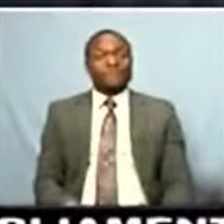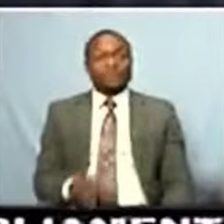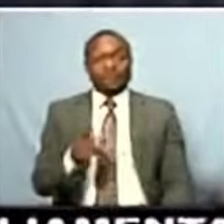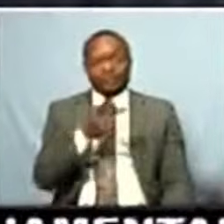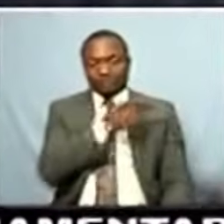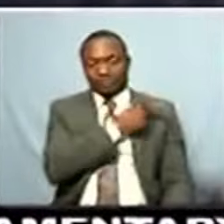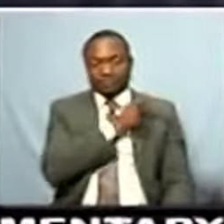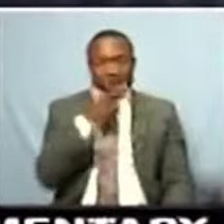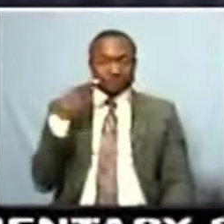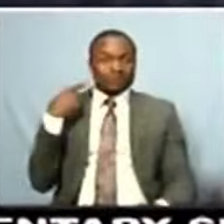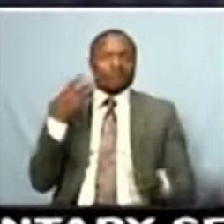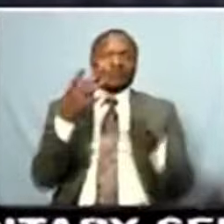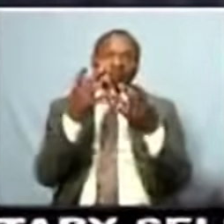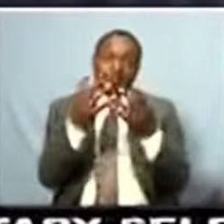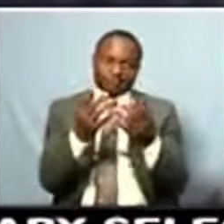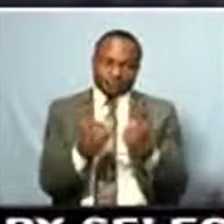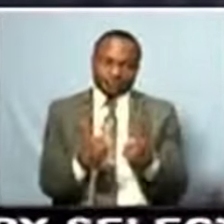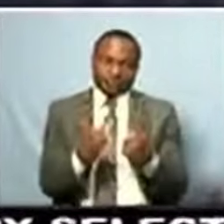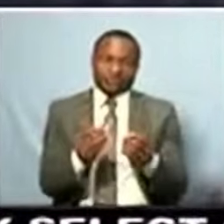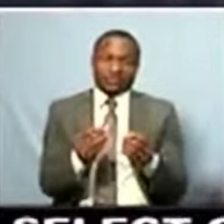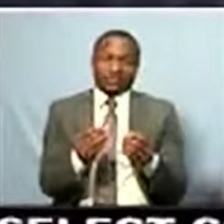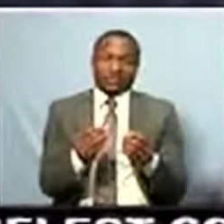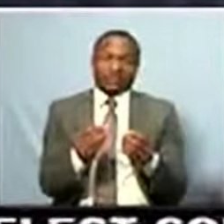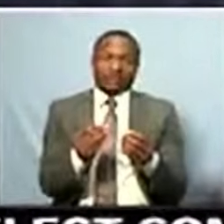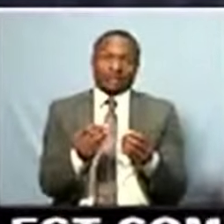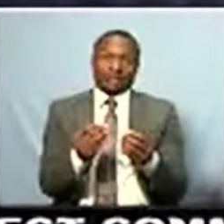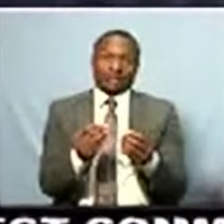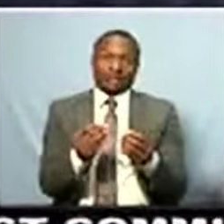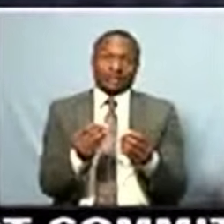Parliament shall be dissolved a day before,